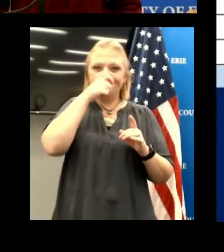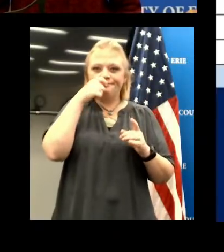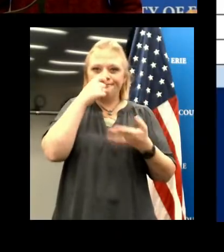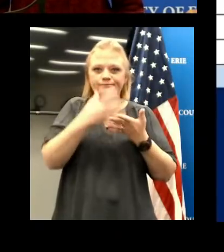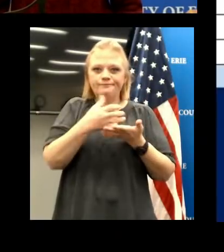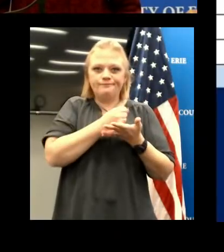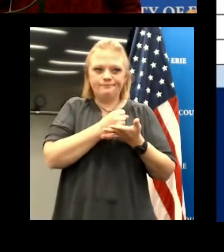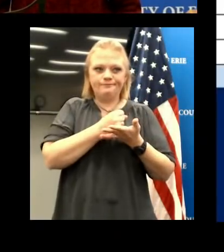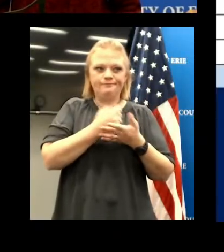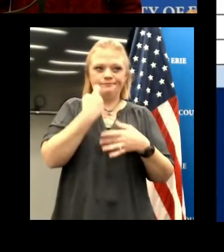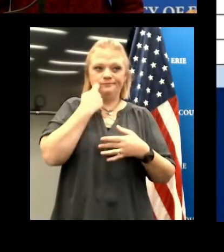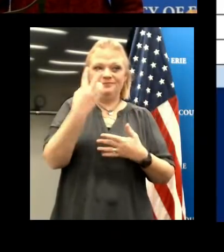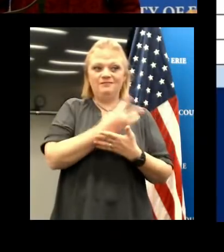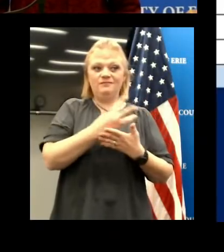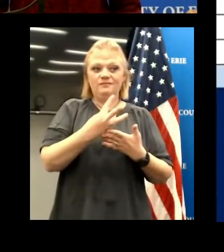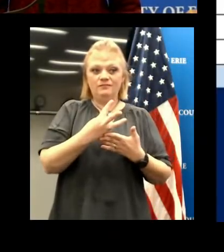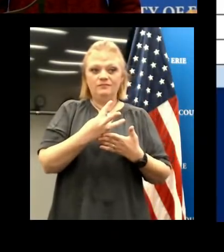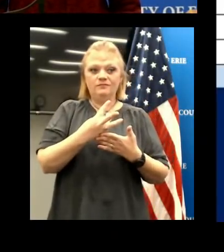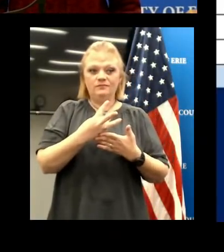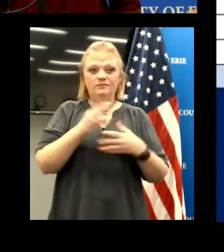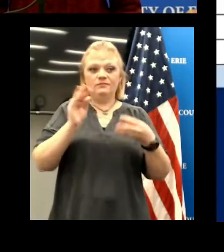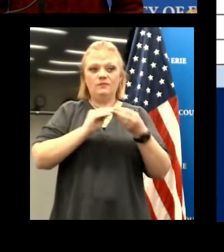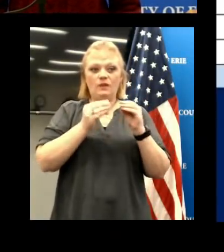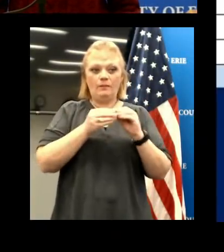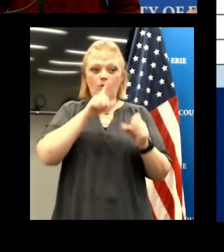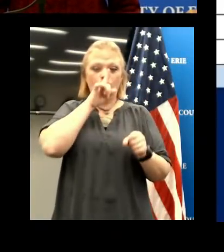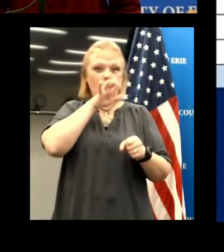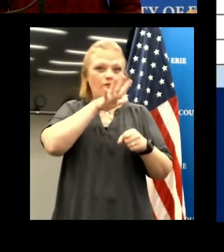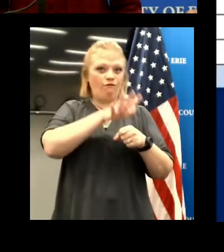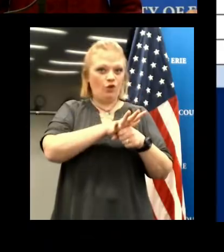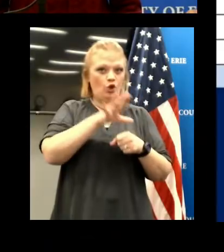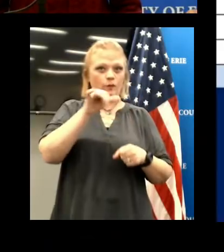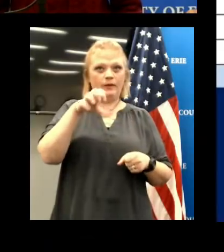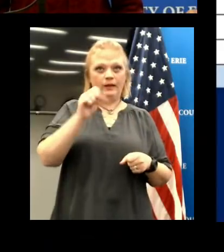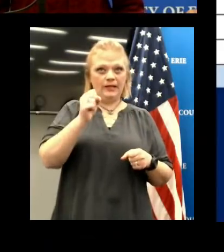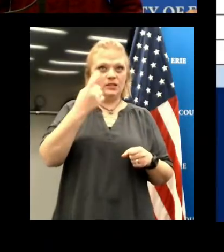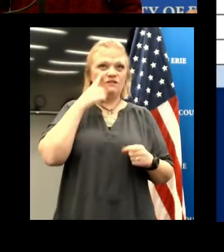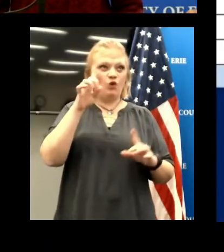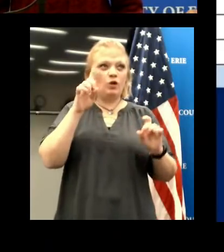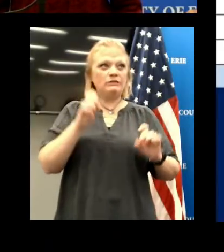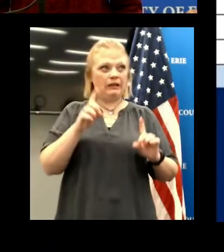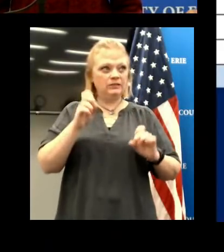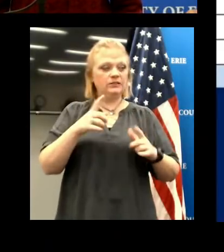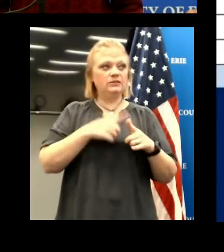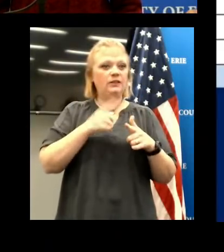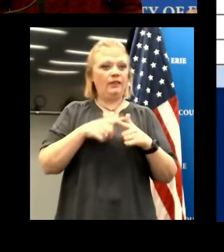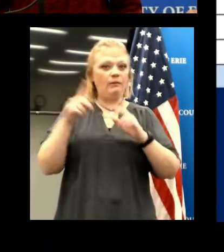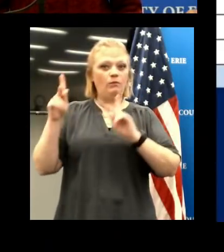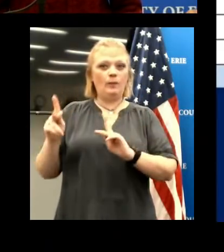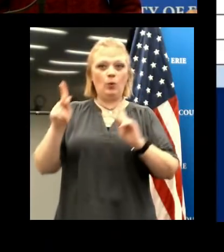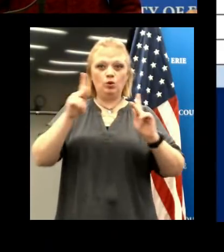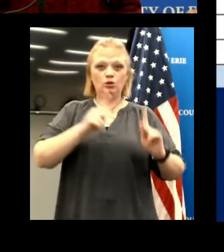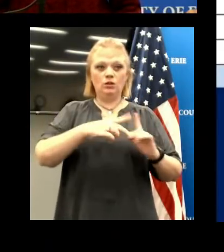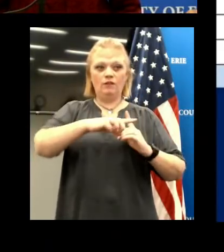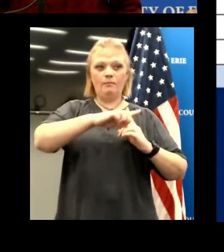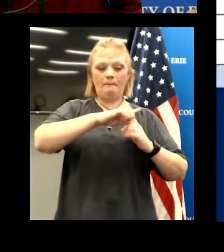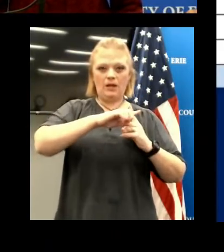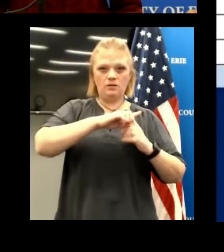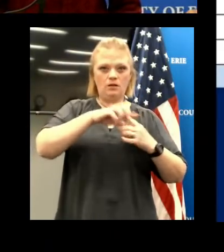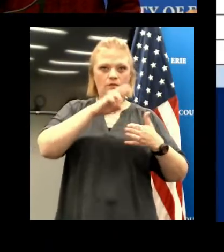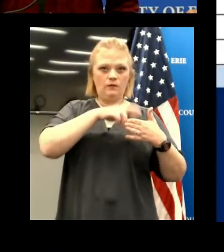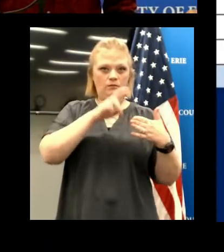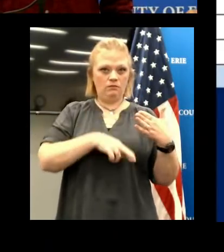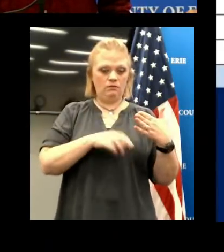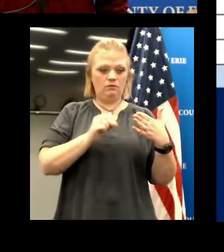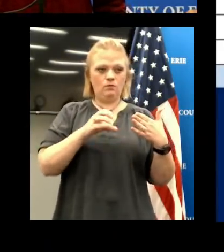the past 6 weeks, the number of confirmed cases of those tested, and then the proportion of positive tests. So